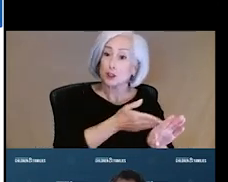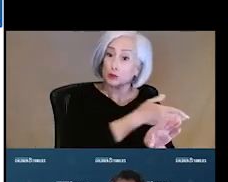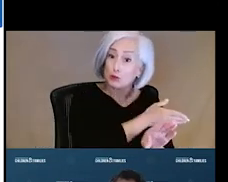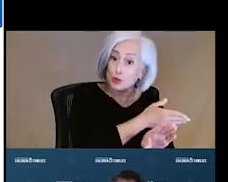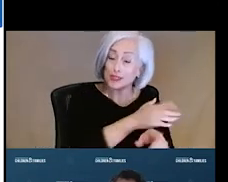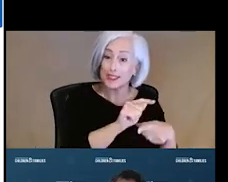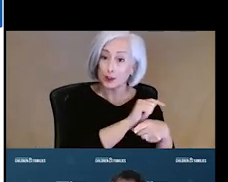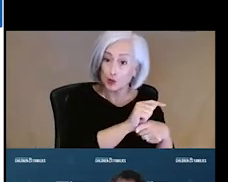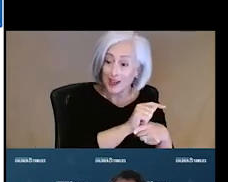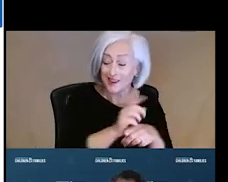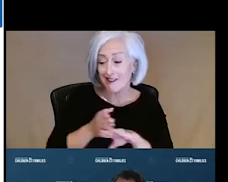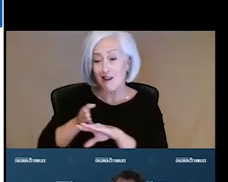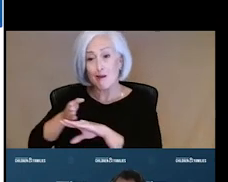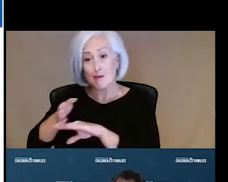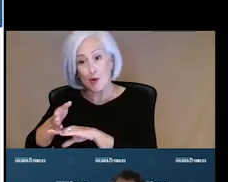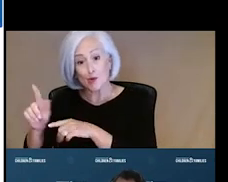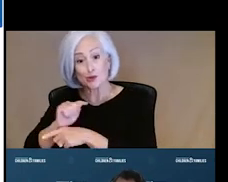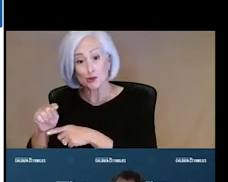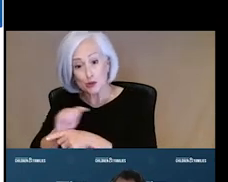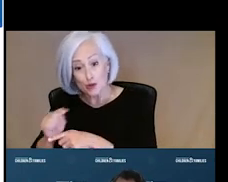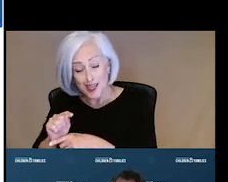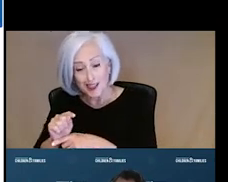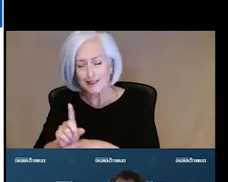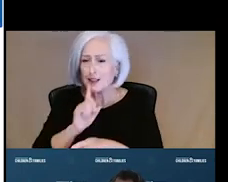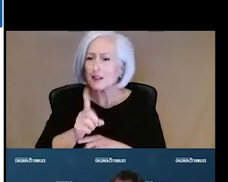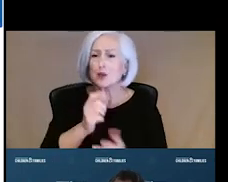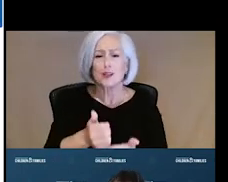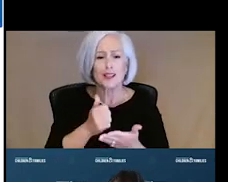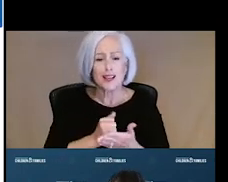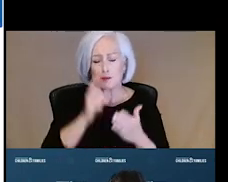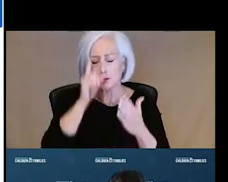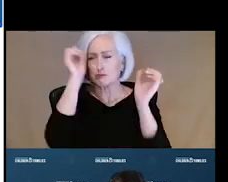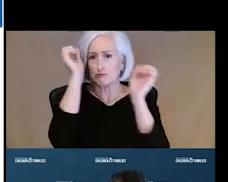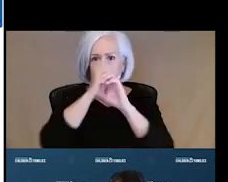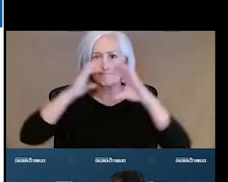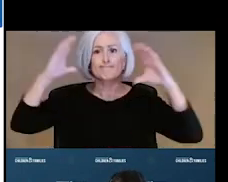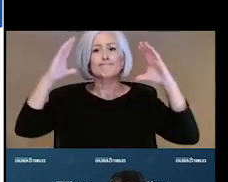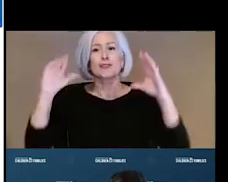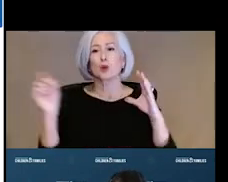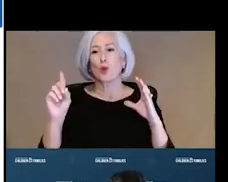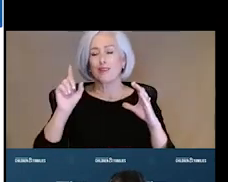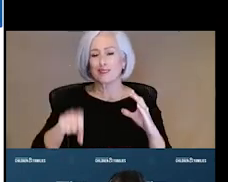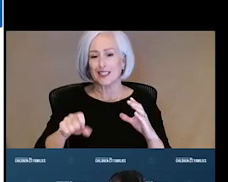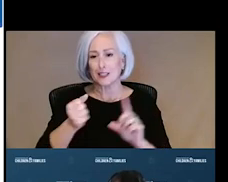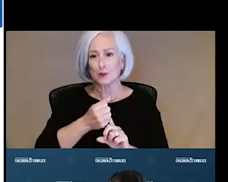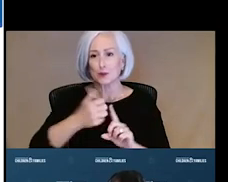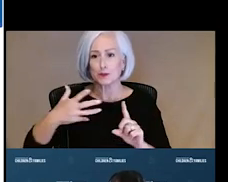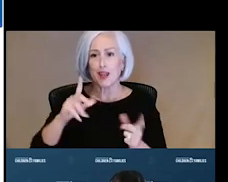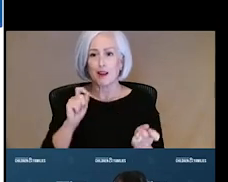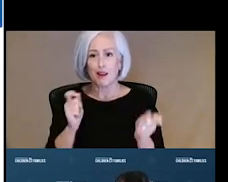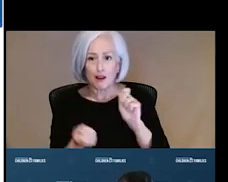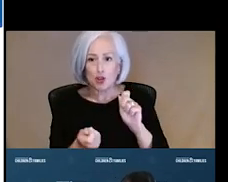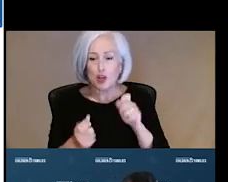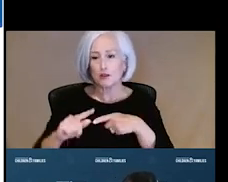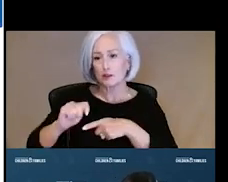can create new tools and provide additional training and technical assistance. We also engage subject matter experts for their insights